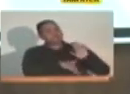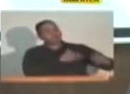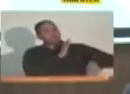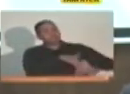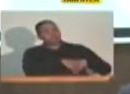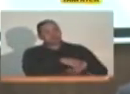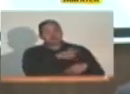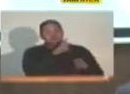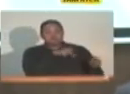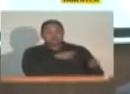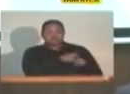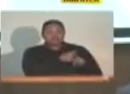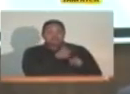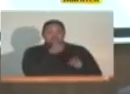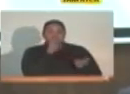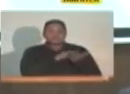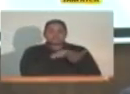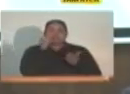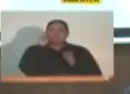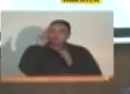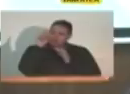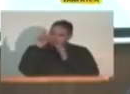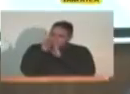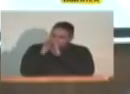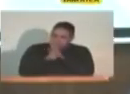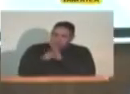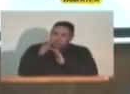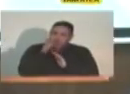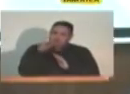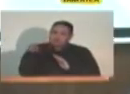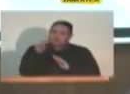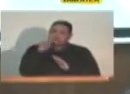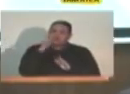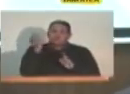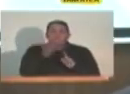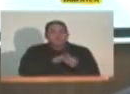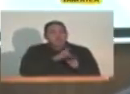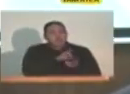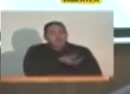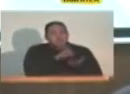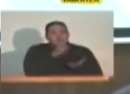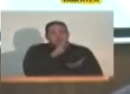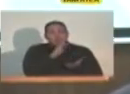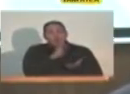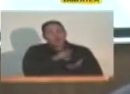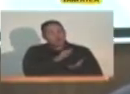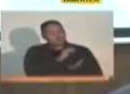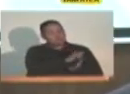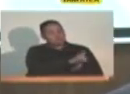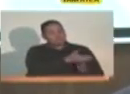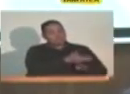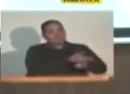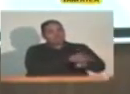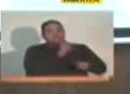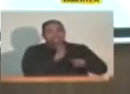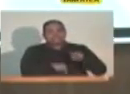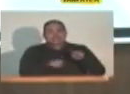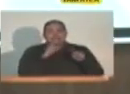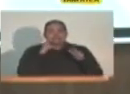persons who are standing up for principle and who are either being fired or sidelined. There are